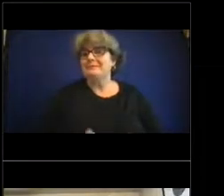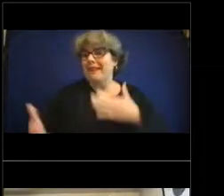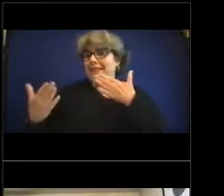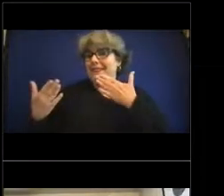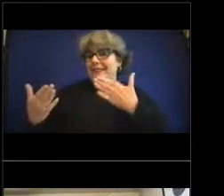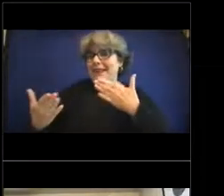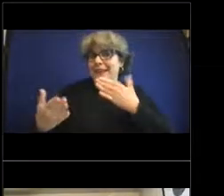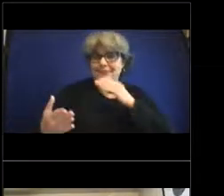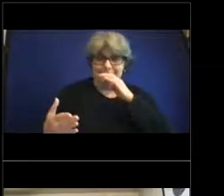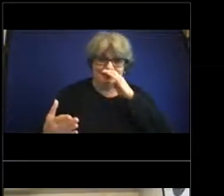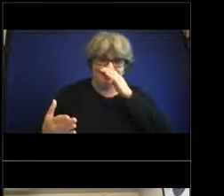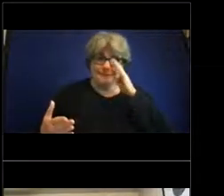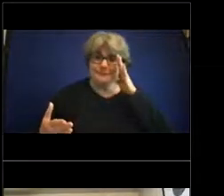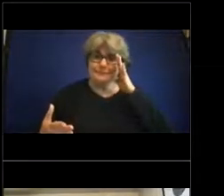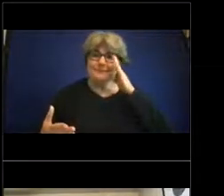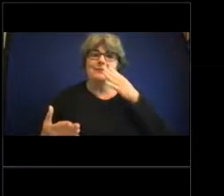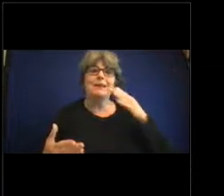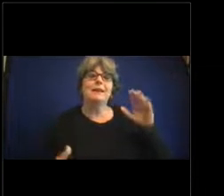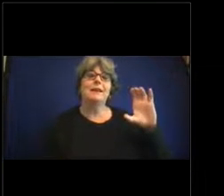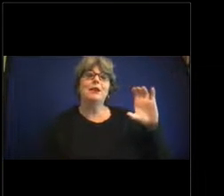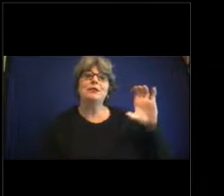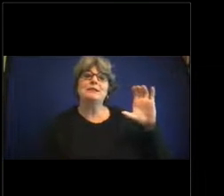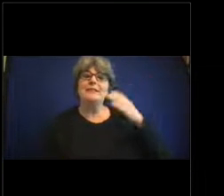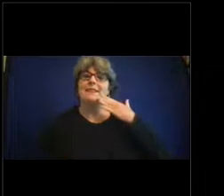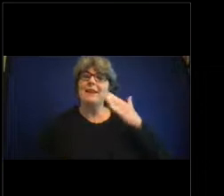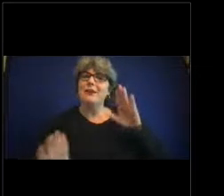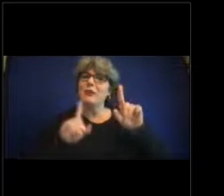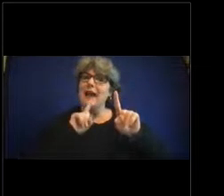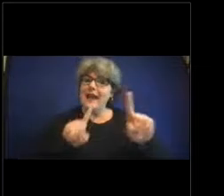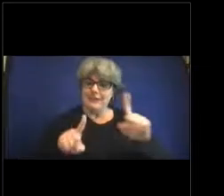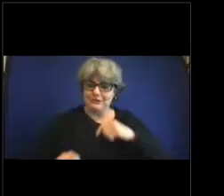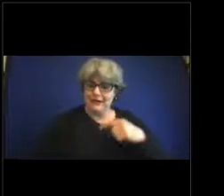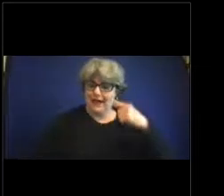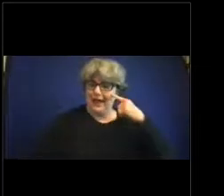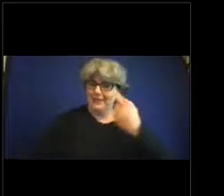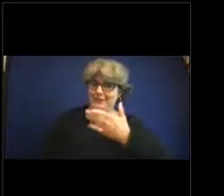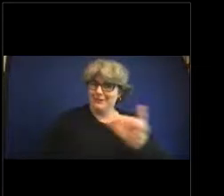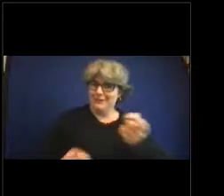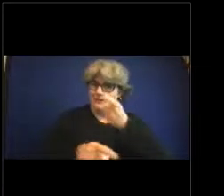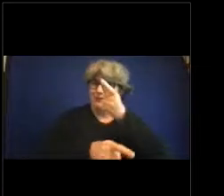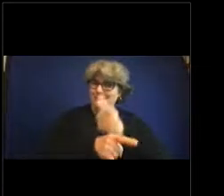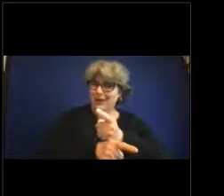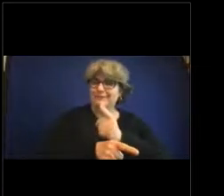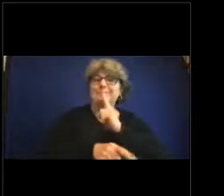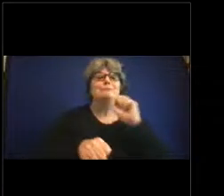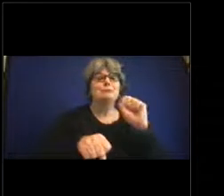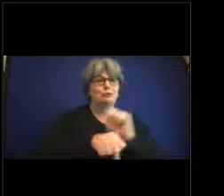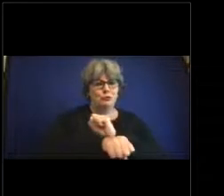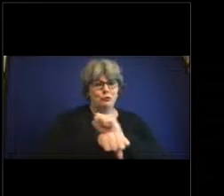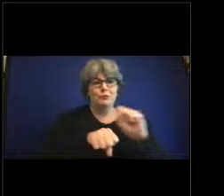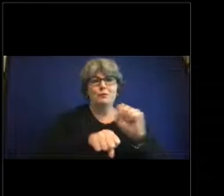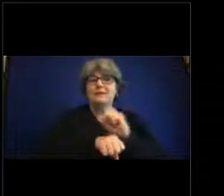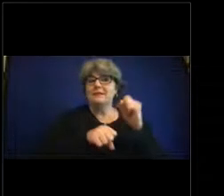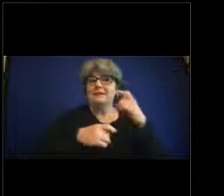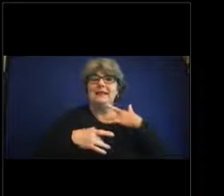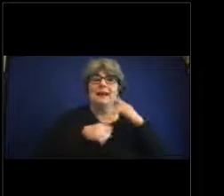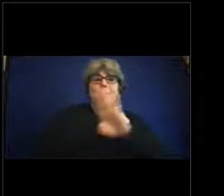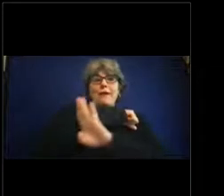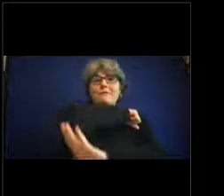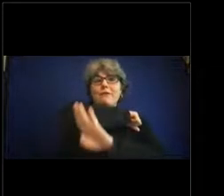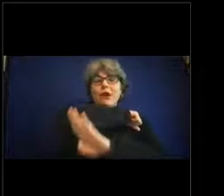much. Thank you for those great answers. I think you guys are right that it definitely looks like it's fall with those